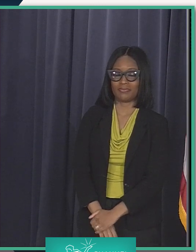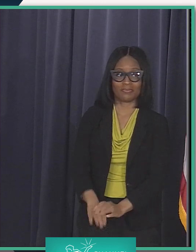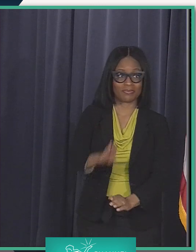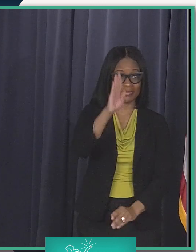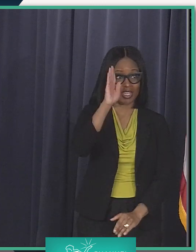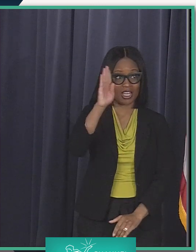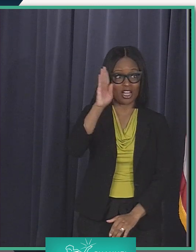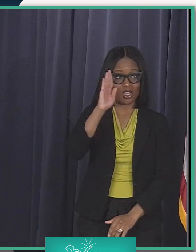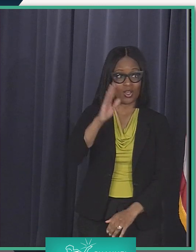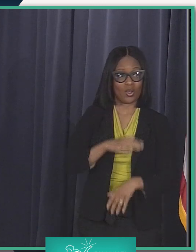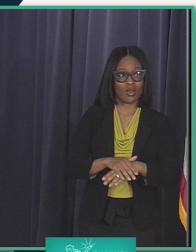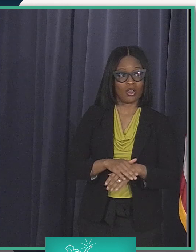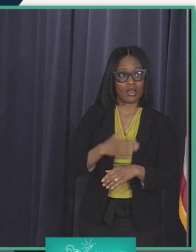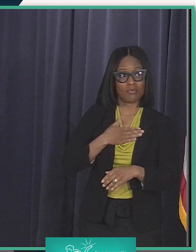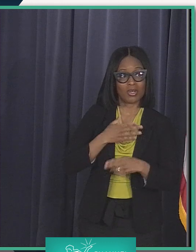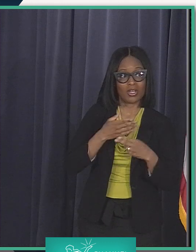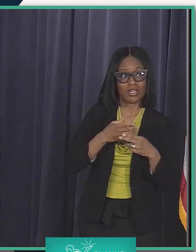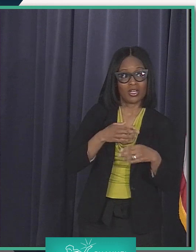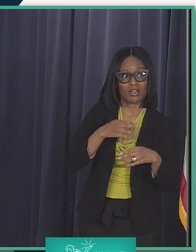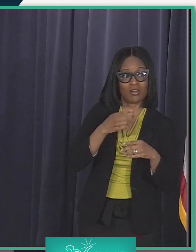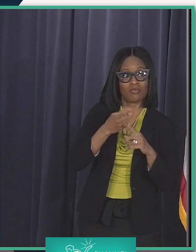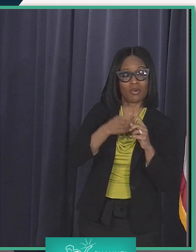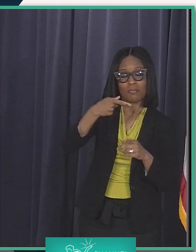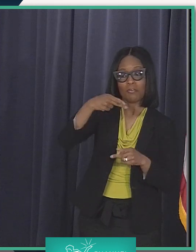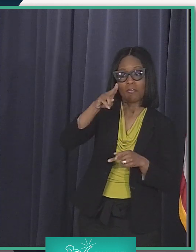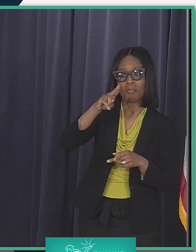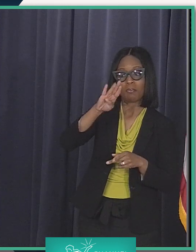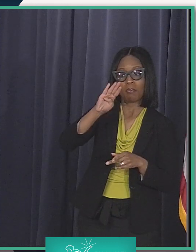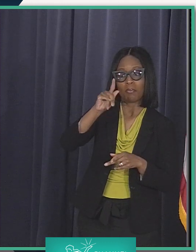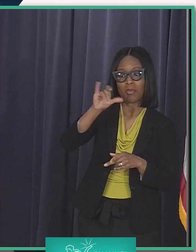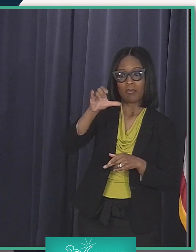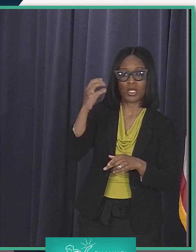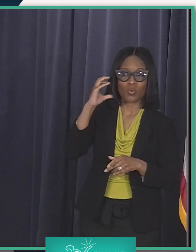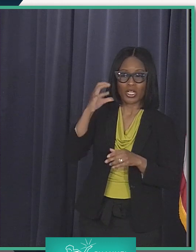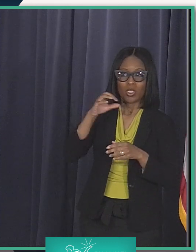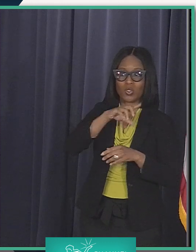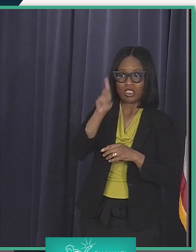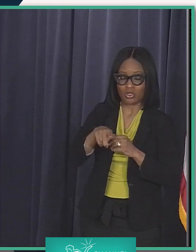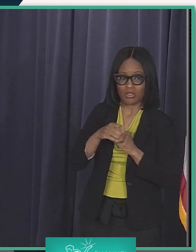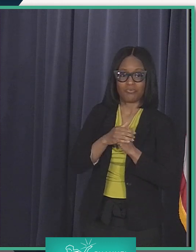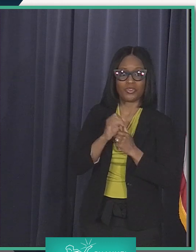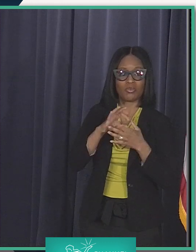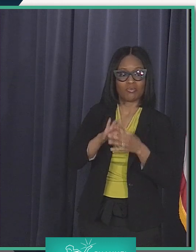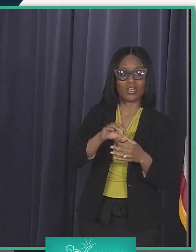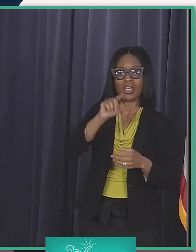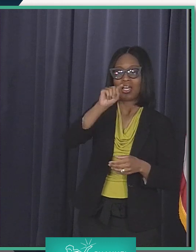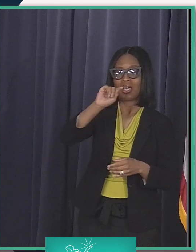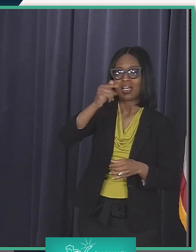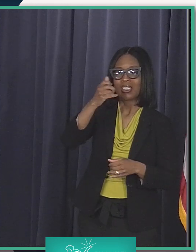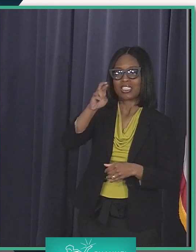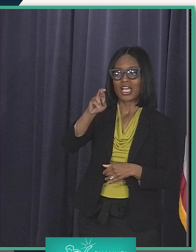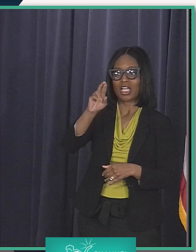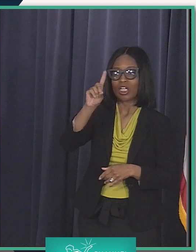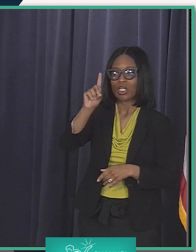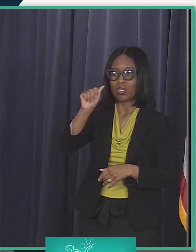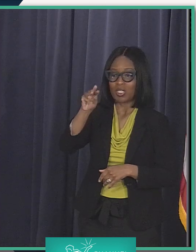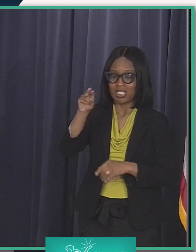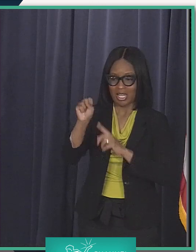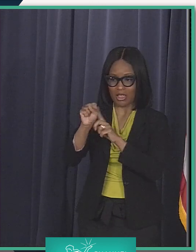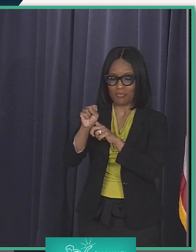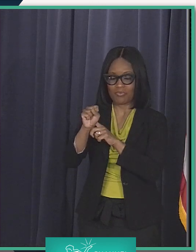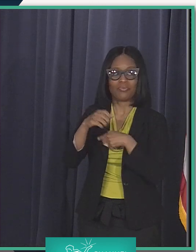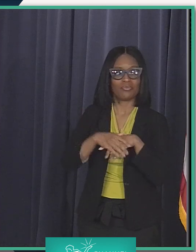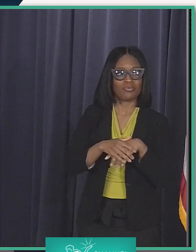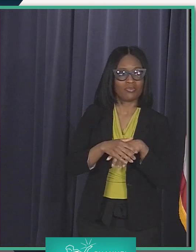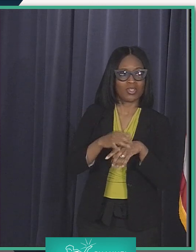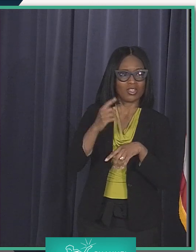Hello, Eli Newman, WDET, Public Radio in Detroit. Regarding the Tiger dams, so I think we discussed that it